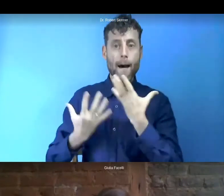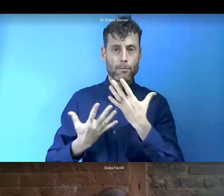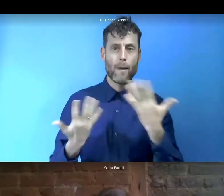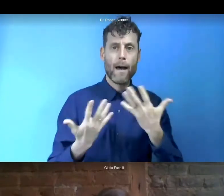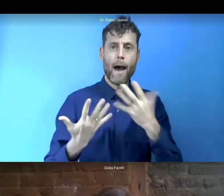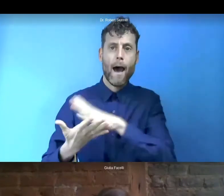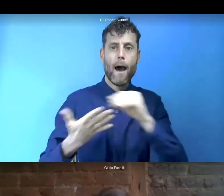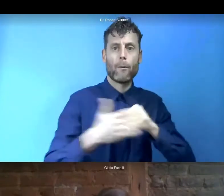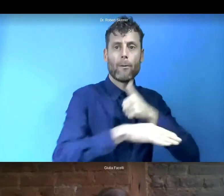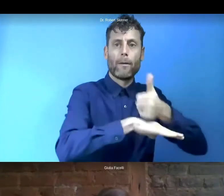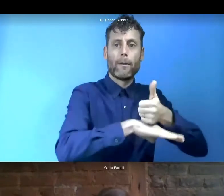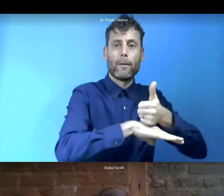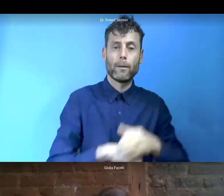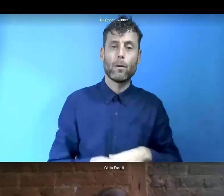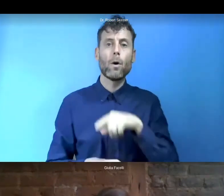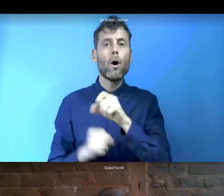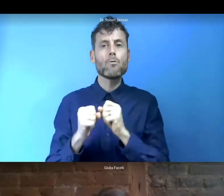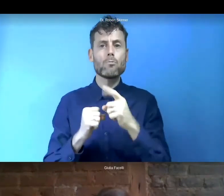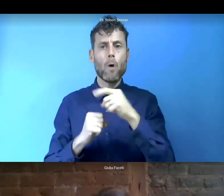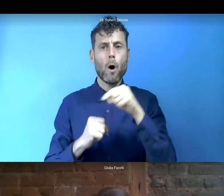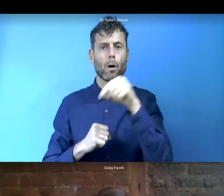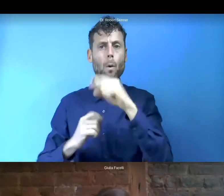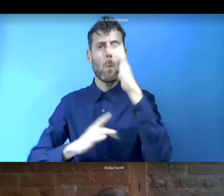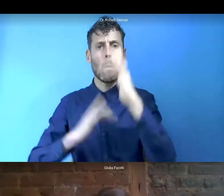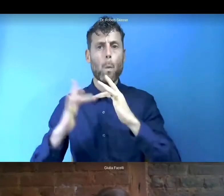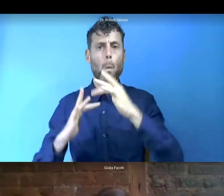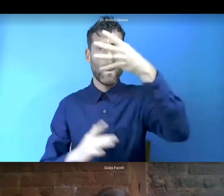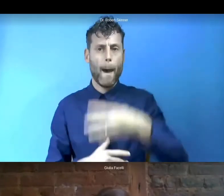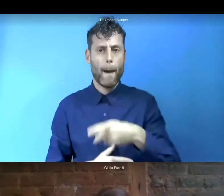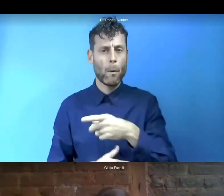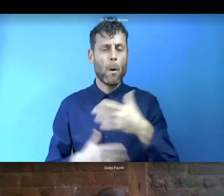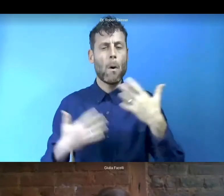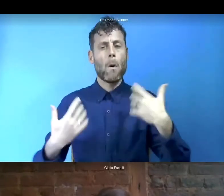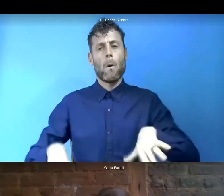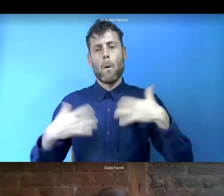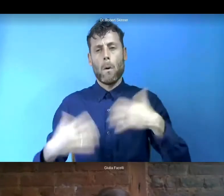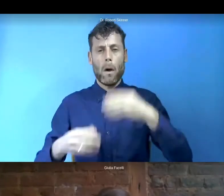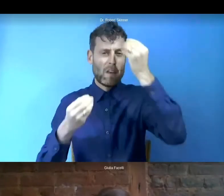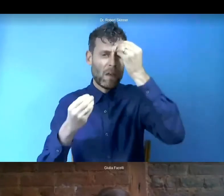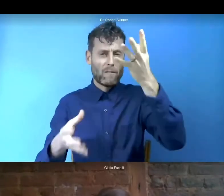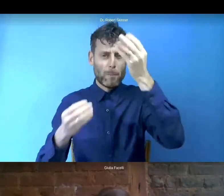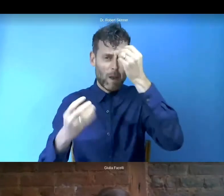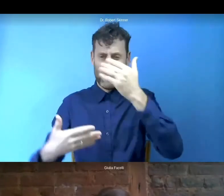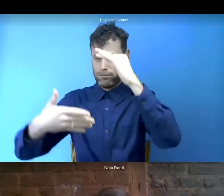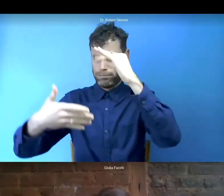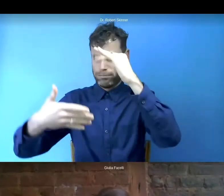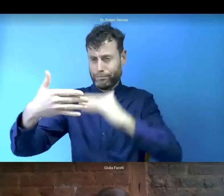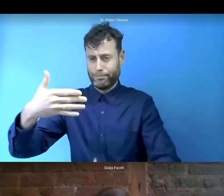of information. Many information is available there, videos, newsletters. And